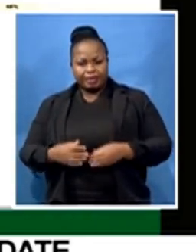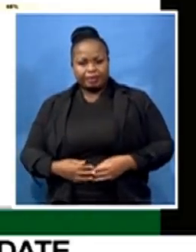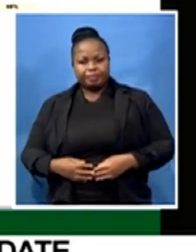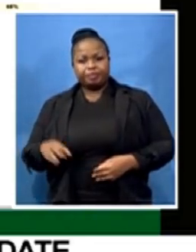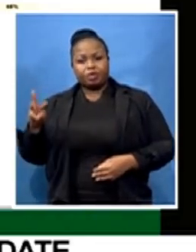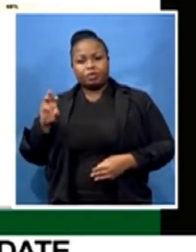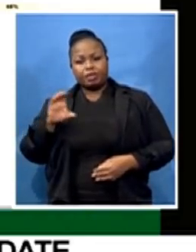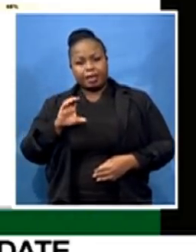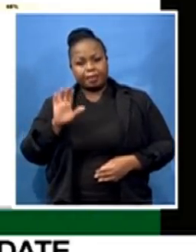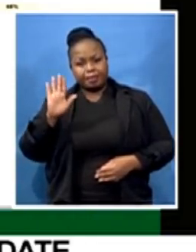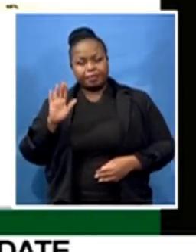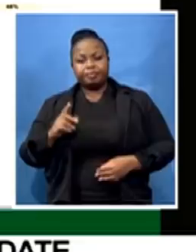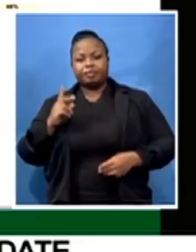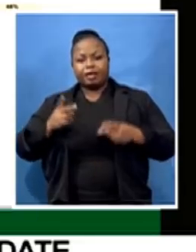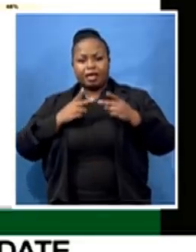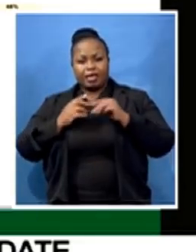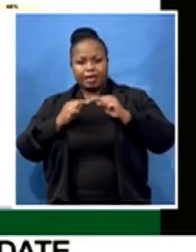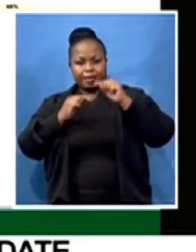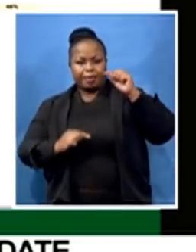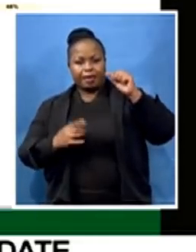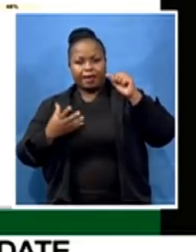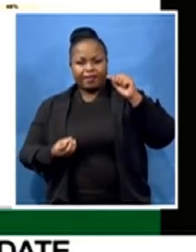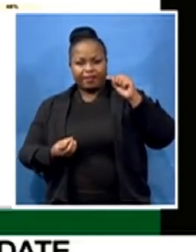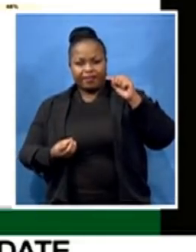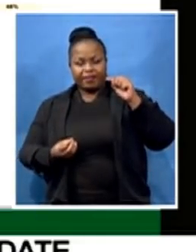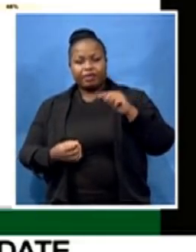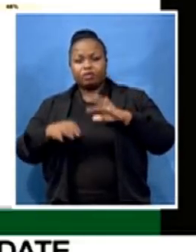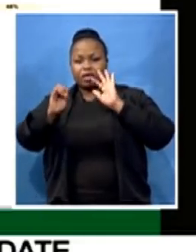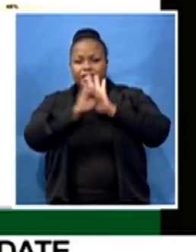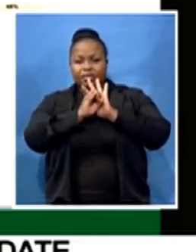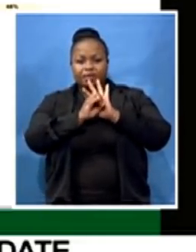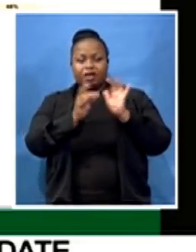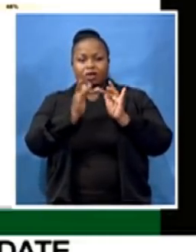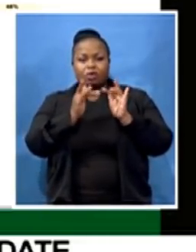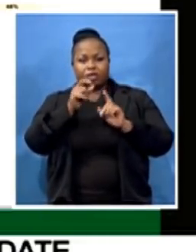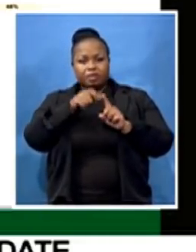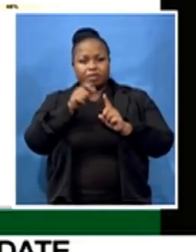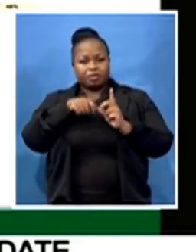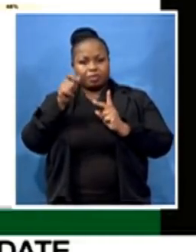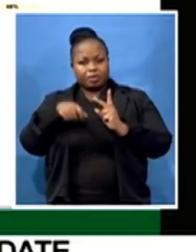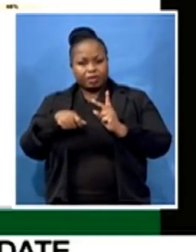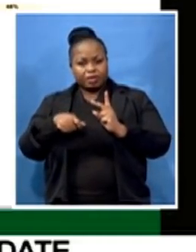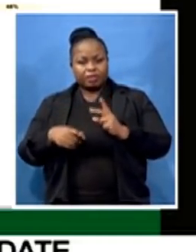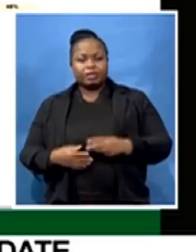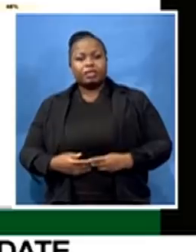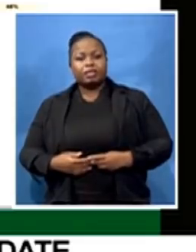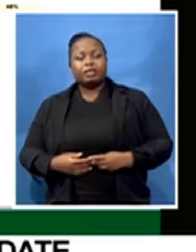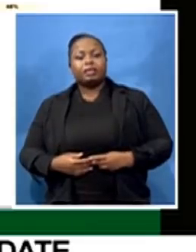there between the identified contacts and those that have been reached. So the failure to reach is actually